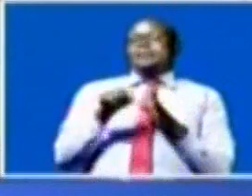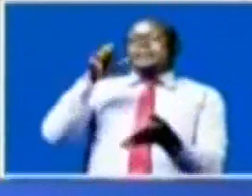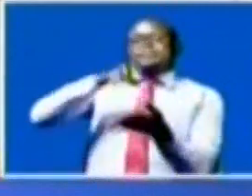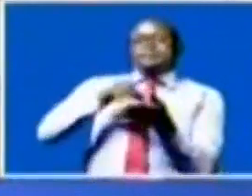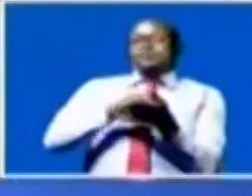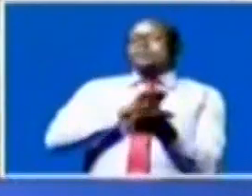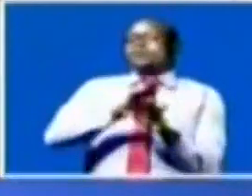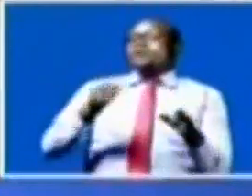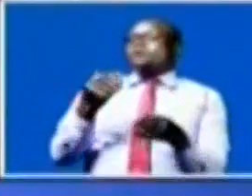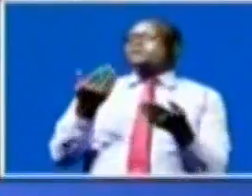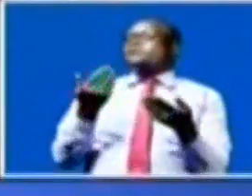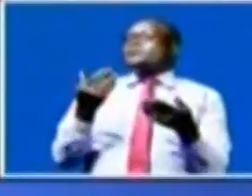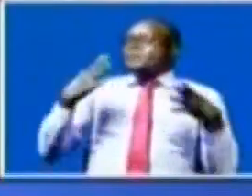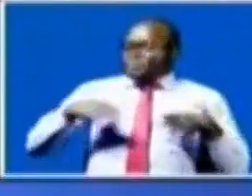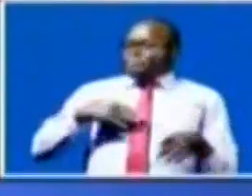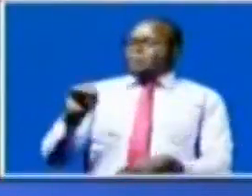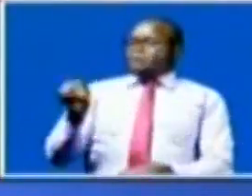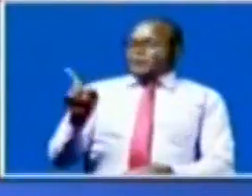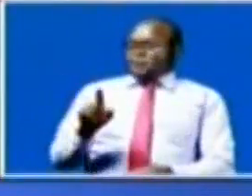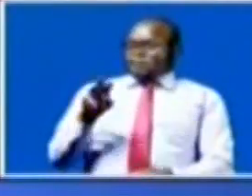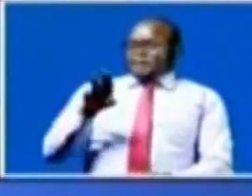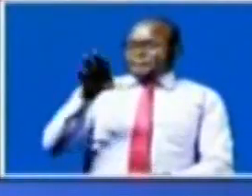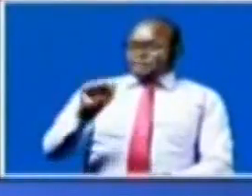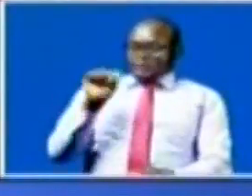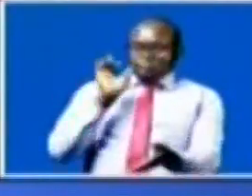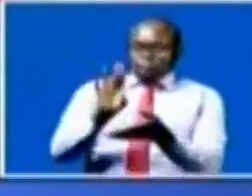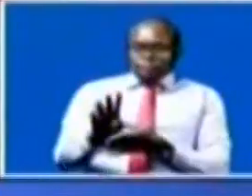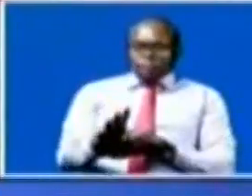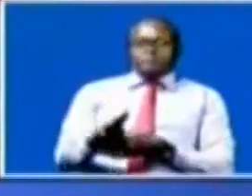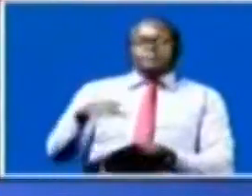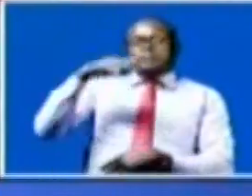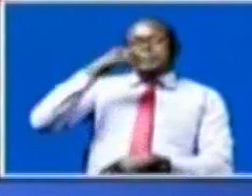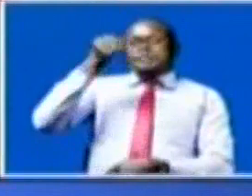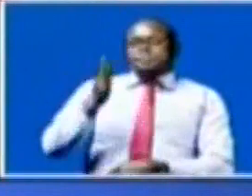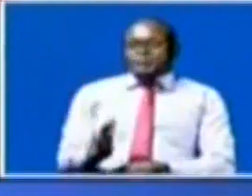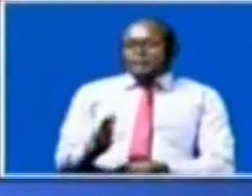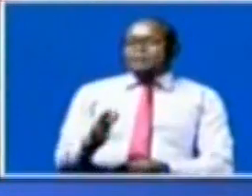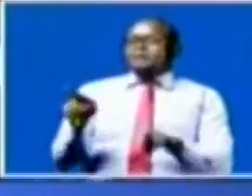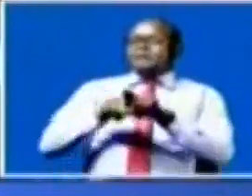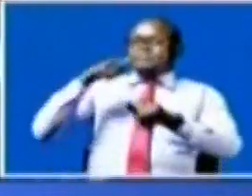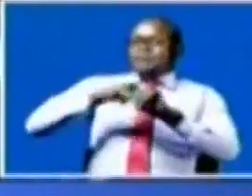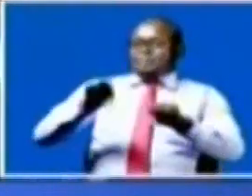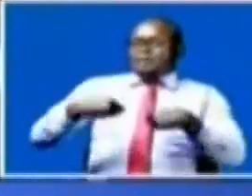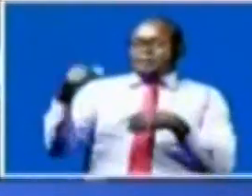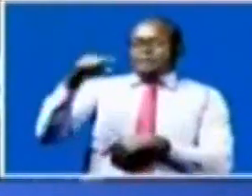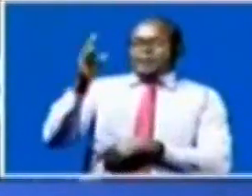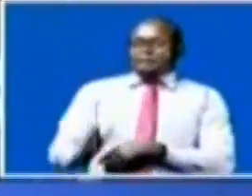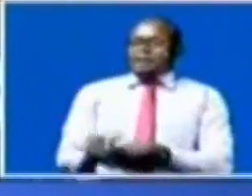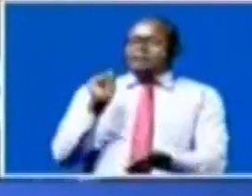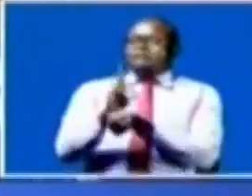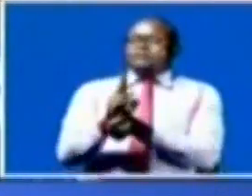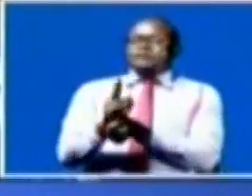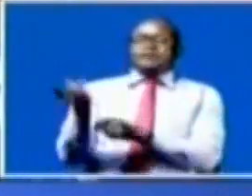are not for any individual, they're for the people of Nairobi. When the MCS kicked out then-Speaker Elachi, they also gave the governor 14 days